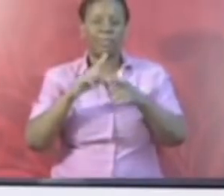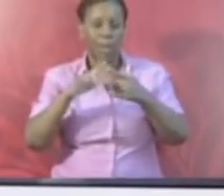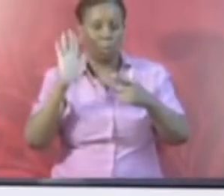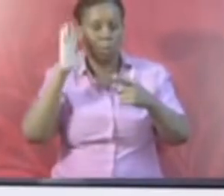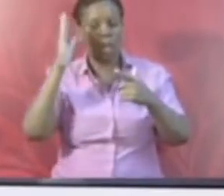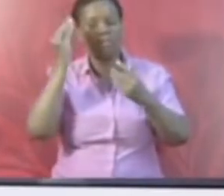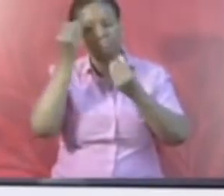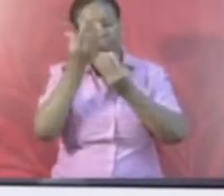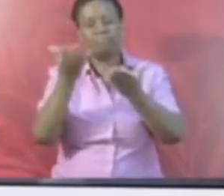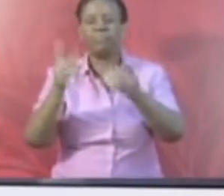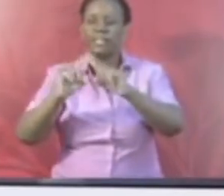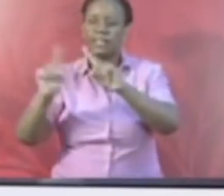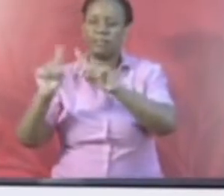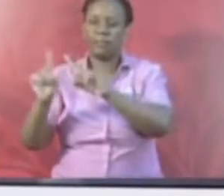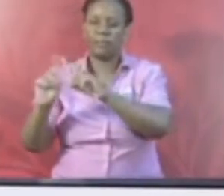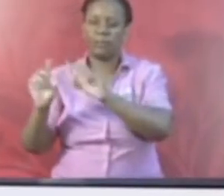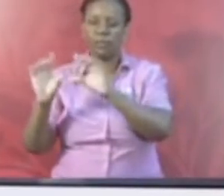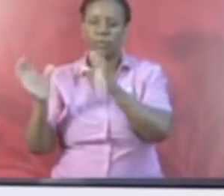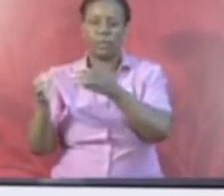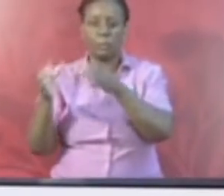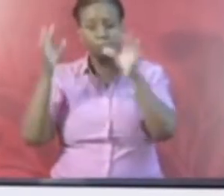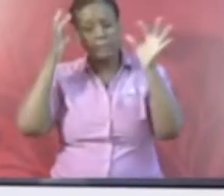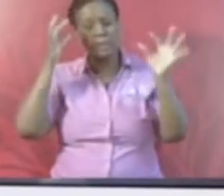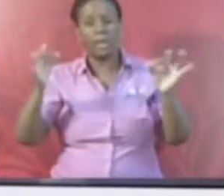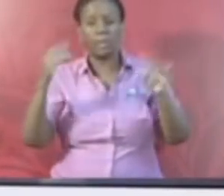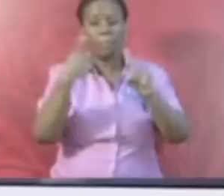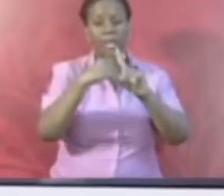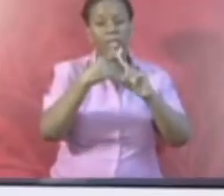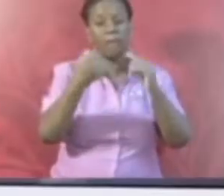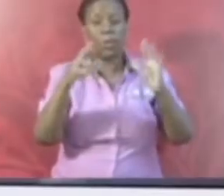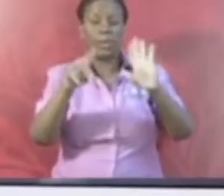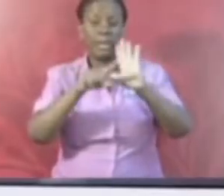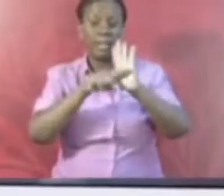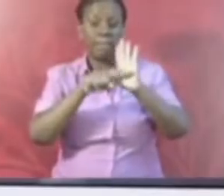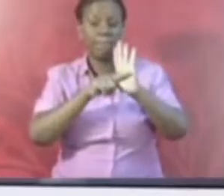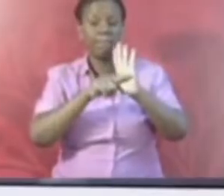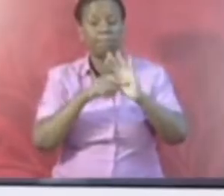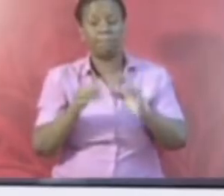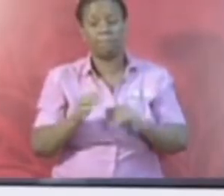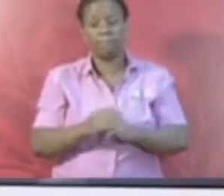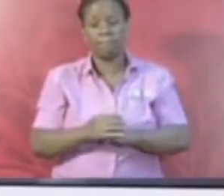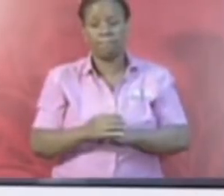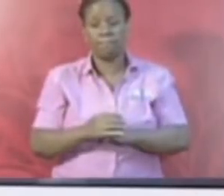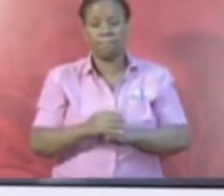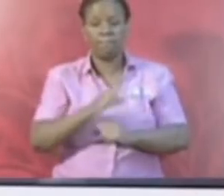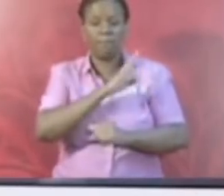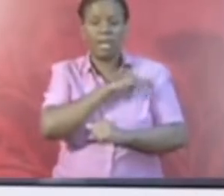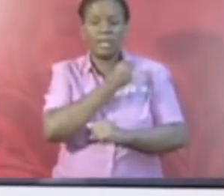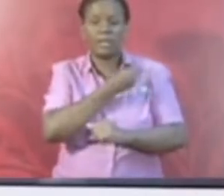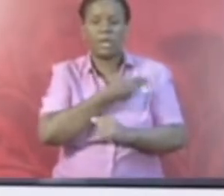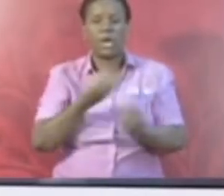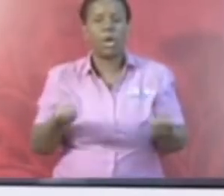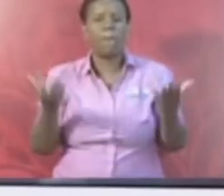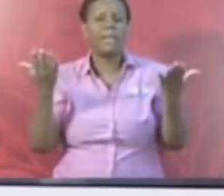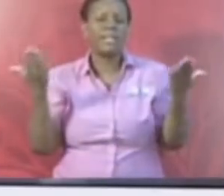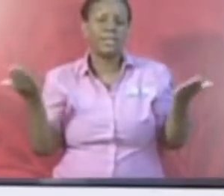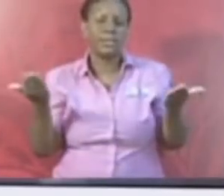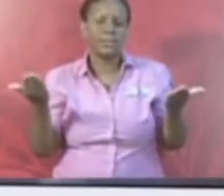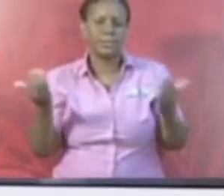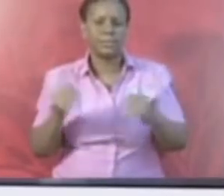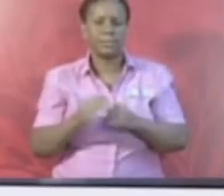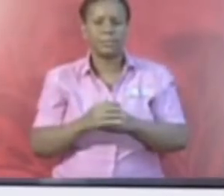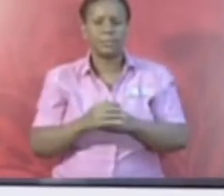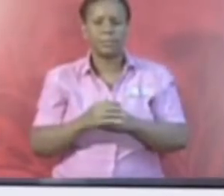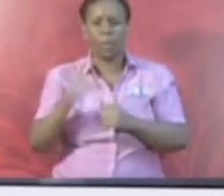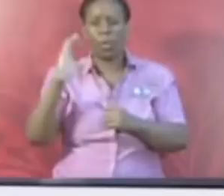status, positive or negative, and then decant as need be. In terms of our hospitals, we now have at the Couva